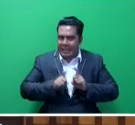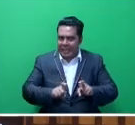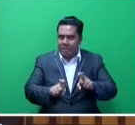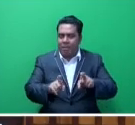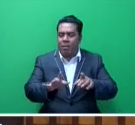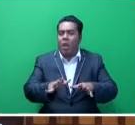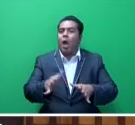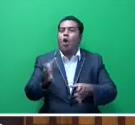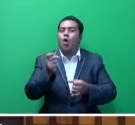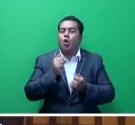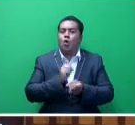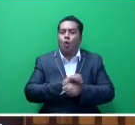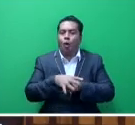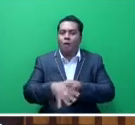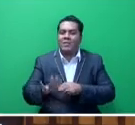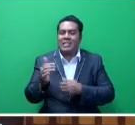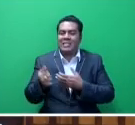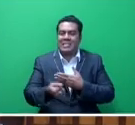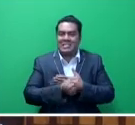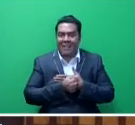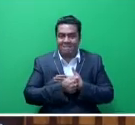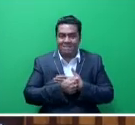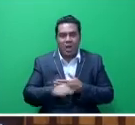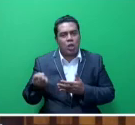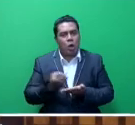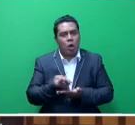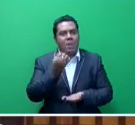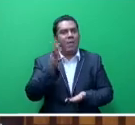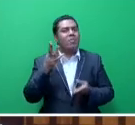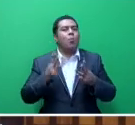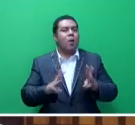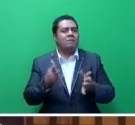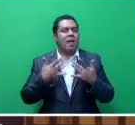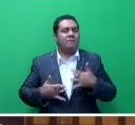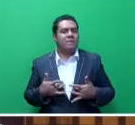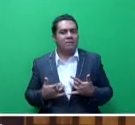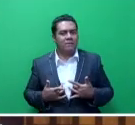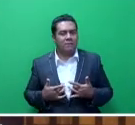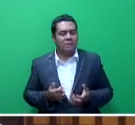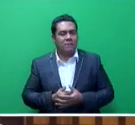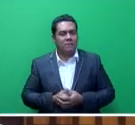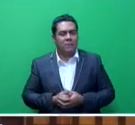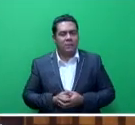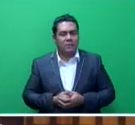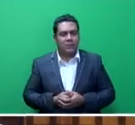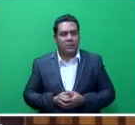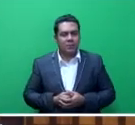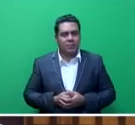COVID-safe economy and way of life.